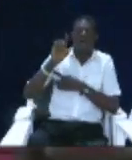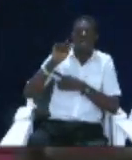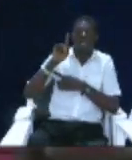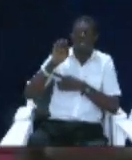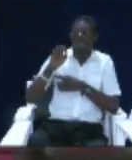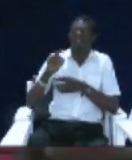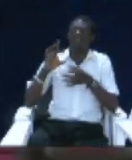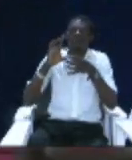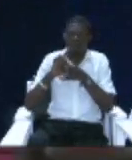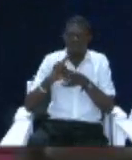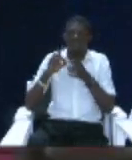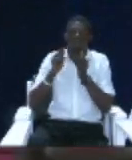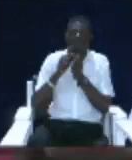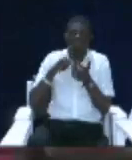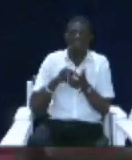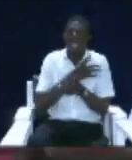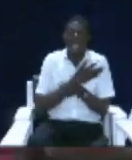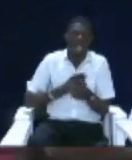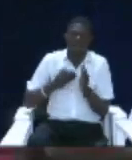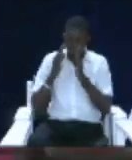this, and he prayed